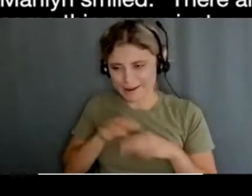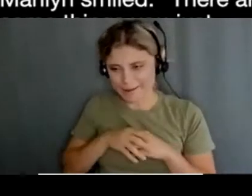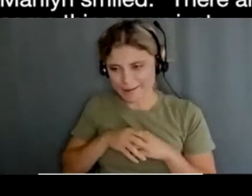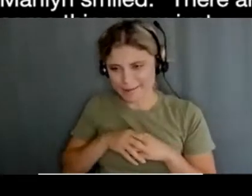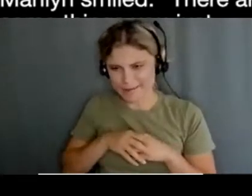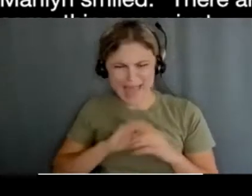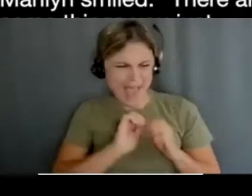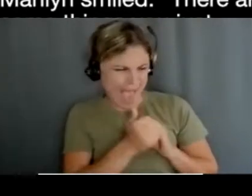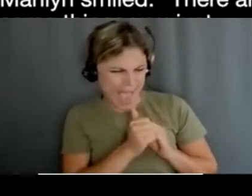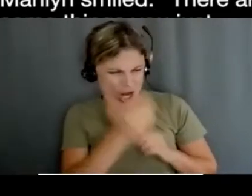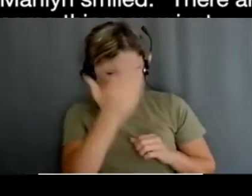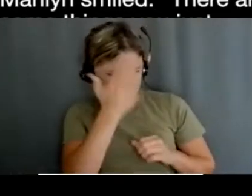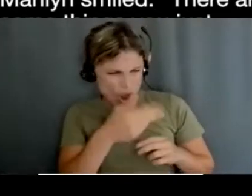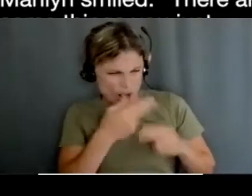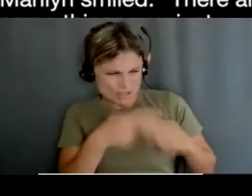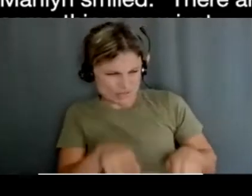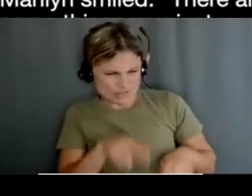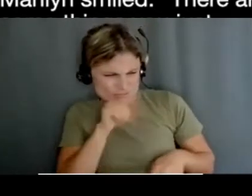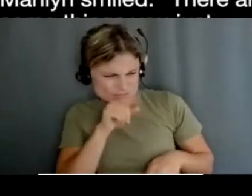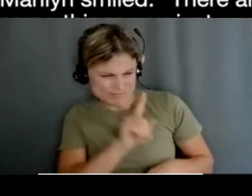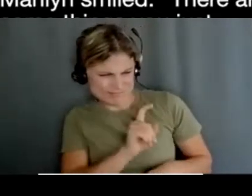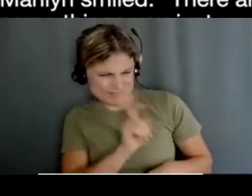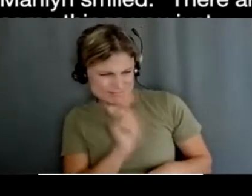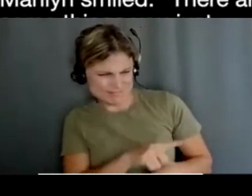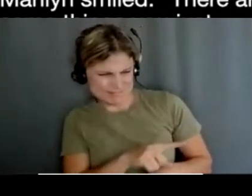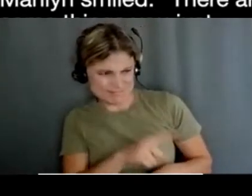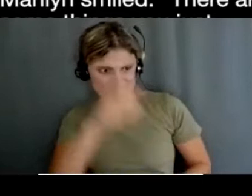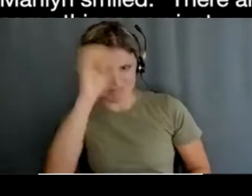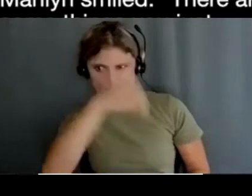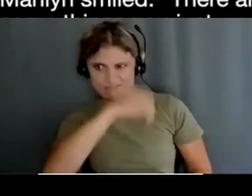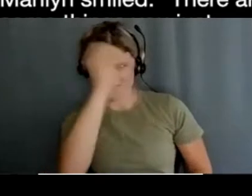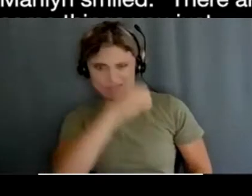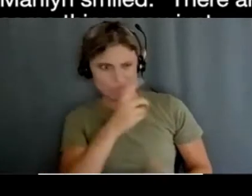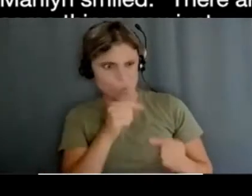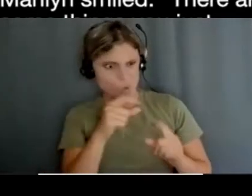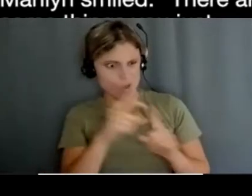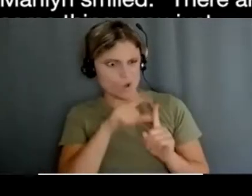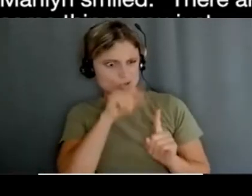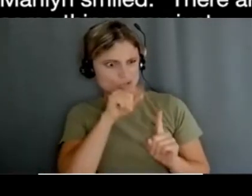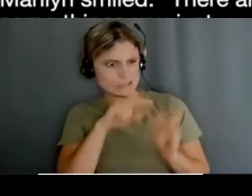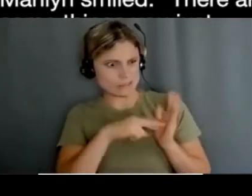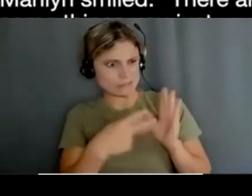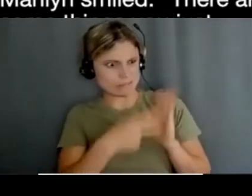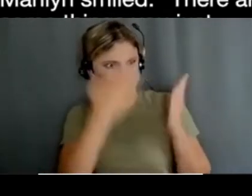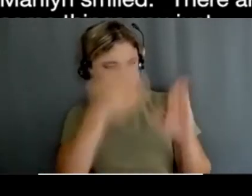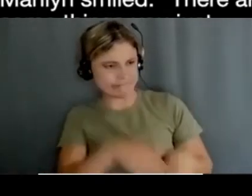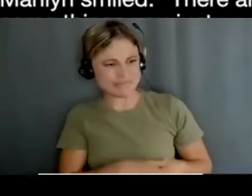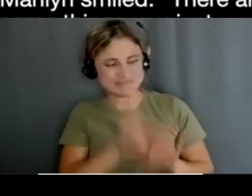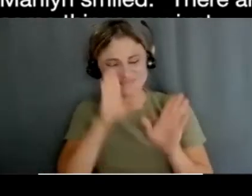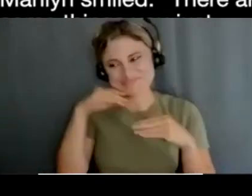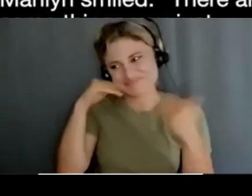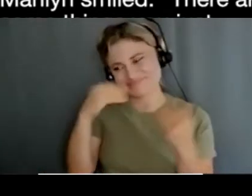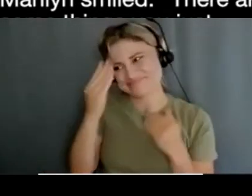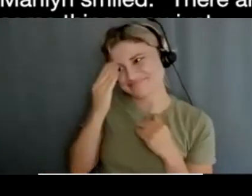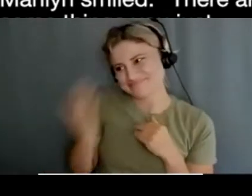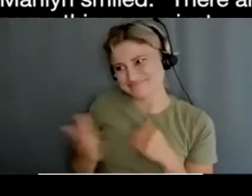do you know it's a chicken egg?" asked Jessica, who had never heard of chickens. Marilyn smiled. "There